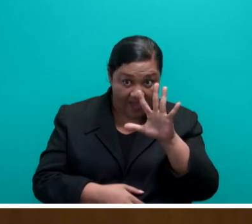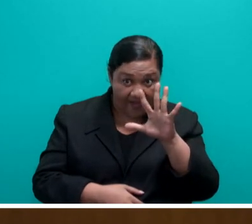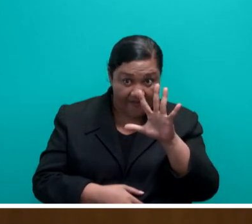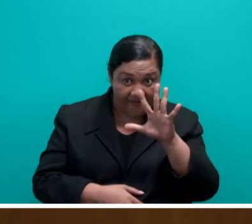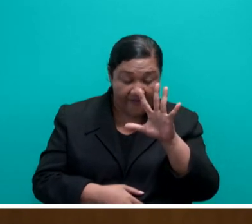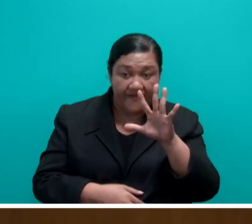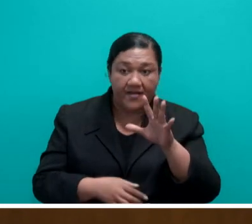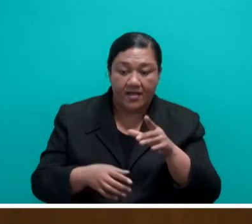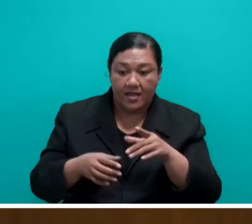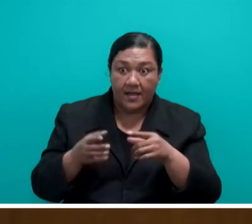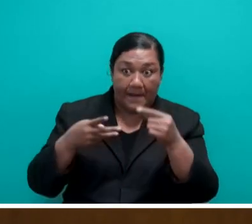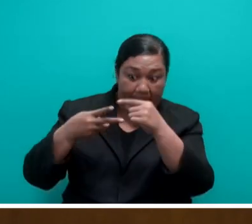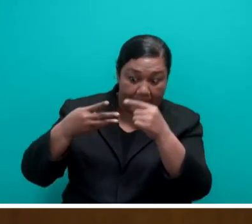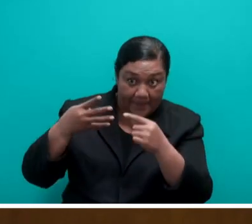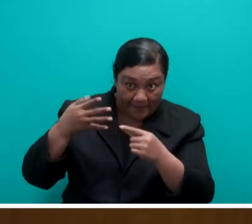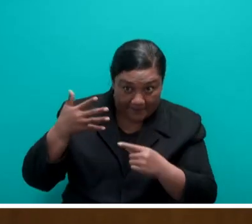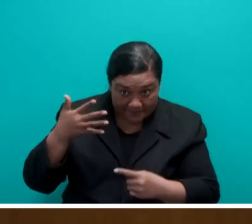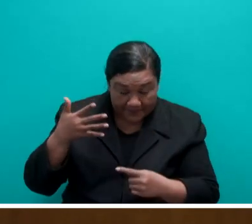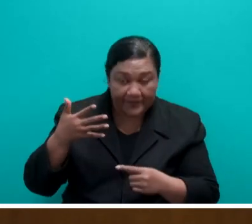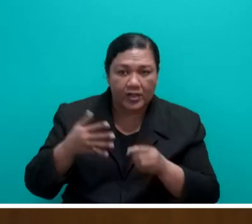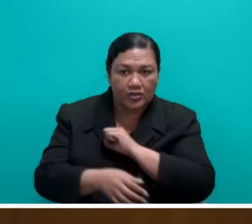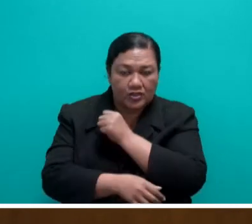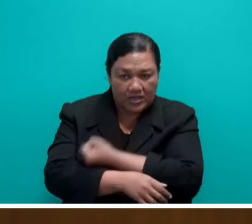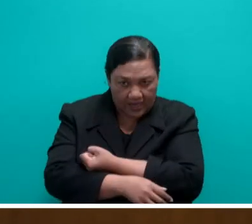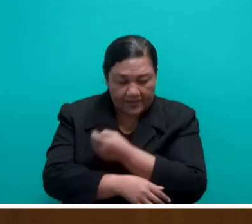include strengthening our people-to-people links,